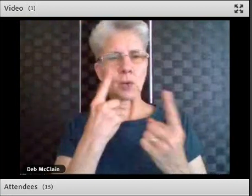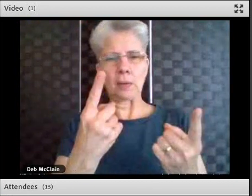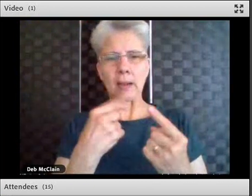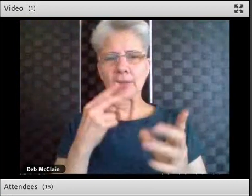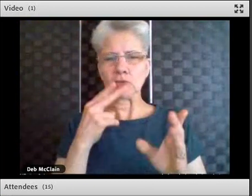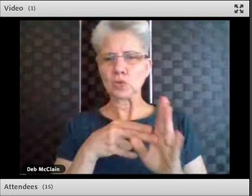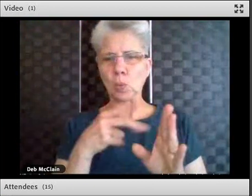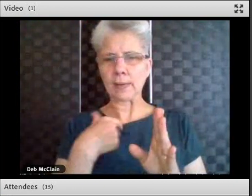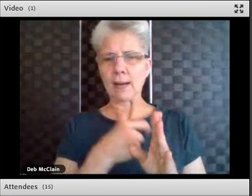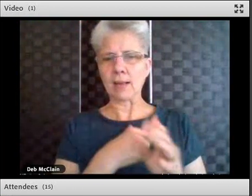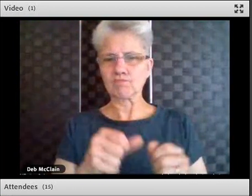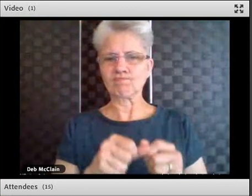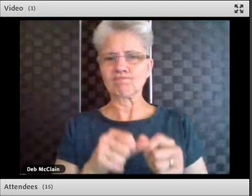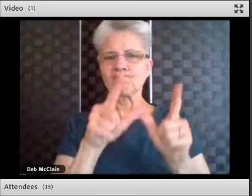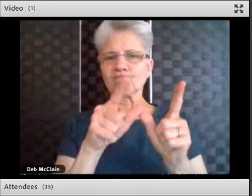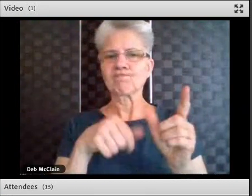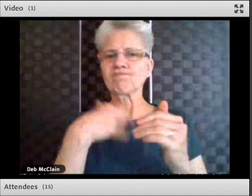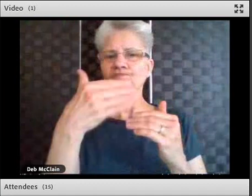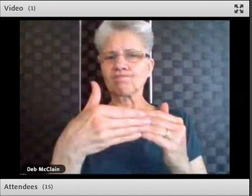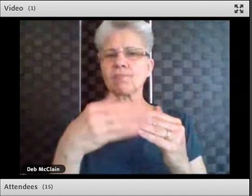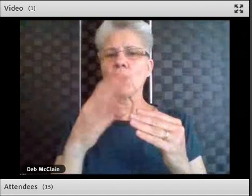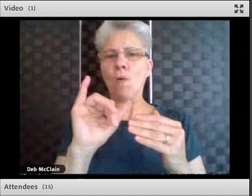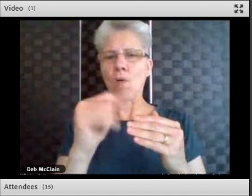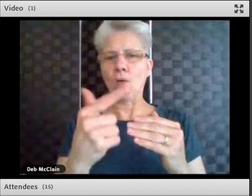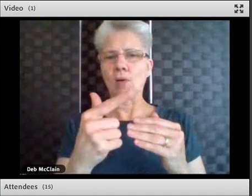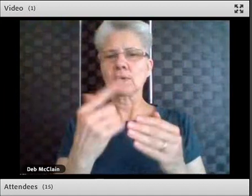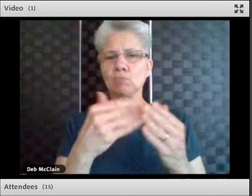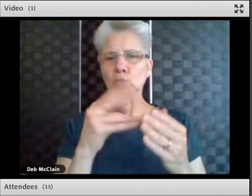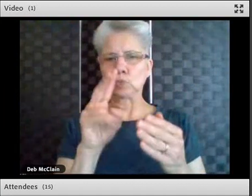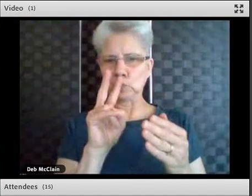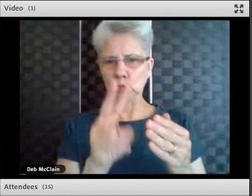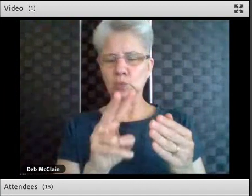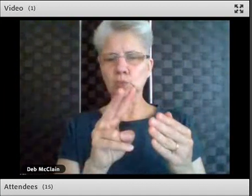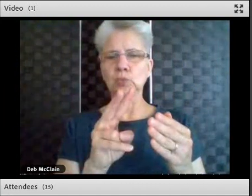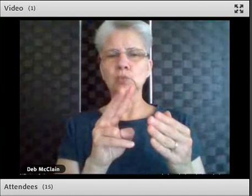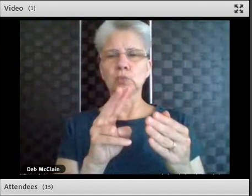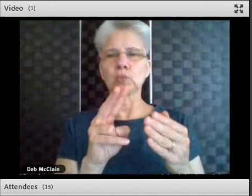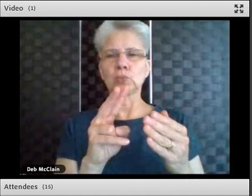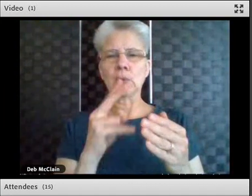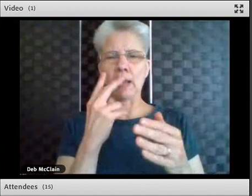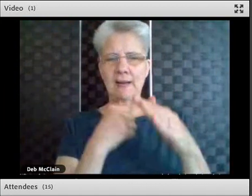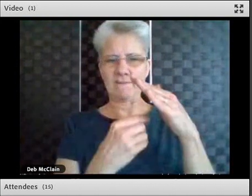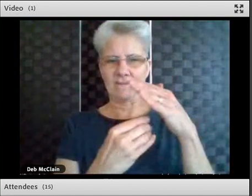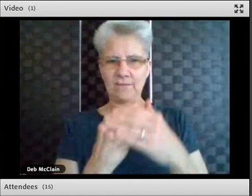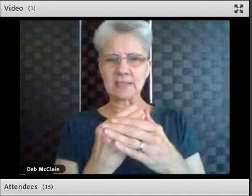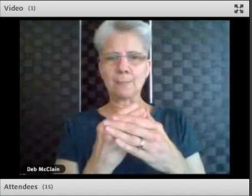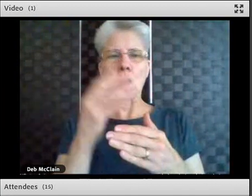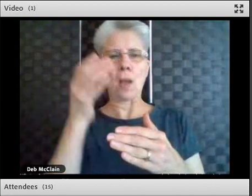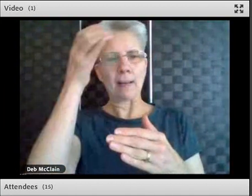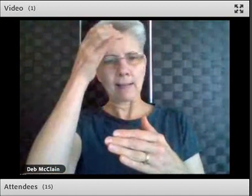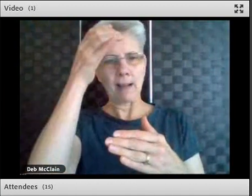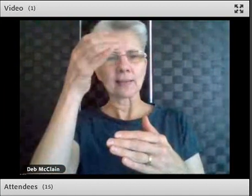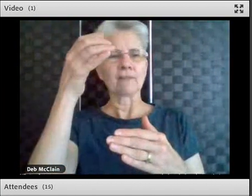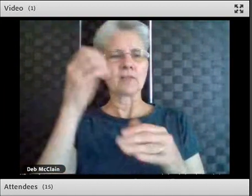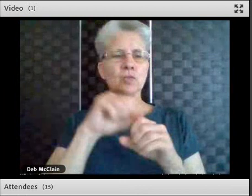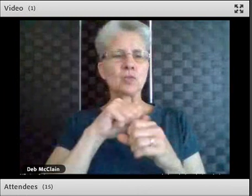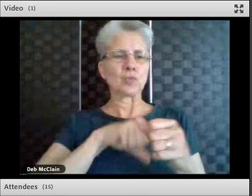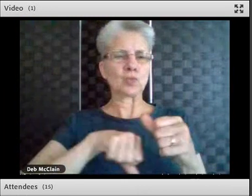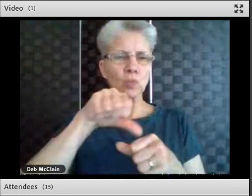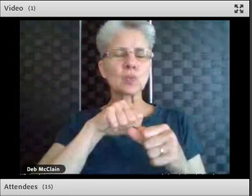and joining us in the part 2 of this particular seminar on invisible cognitive, social,